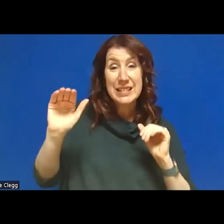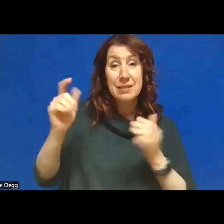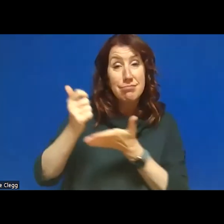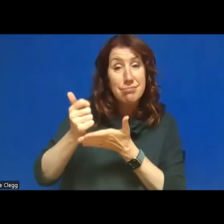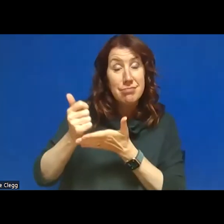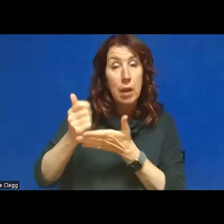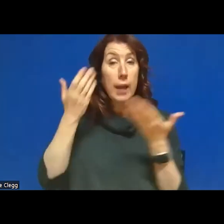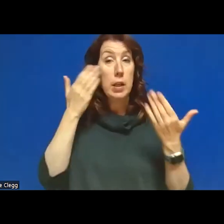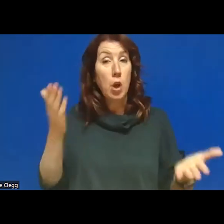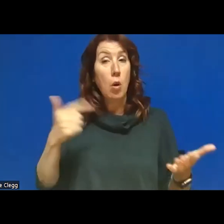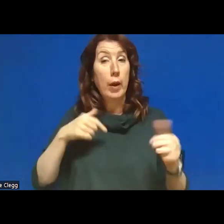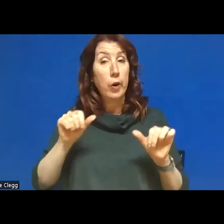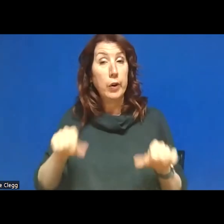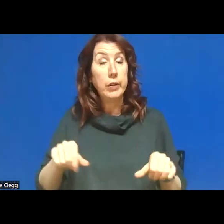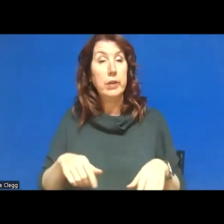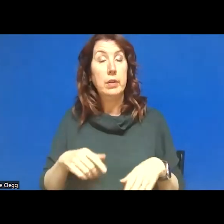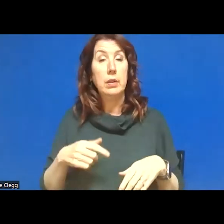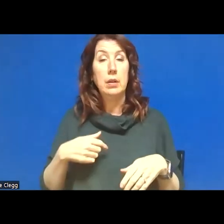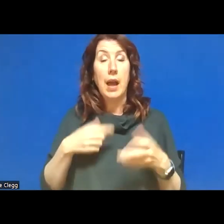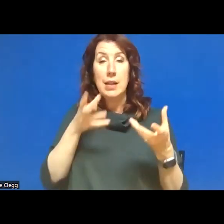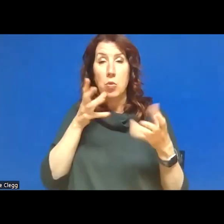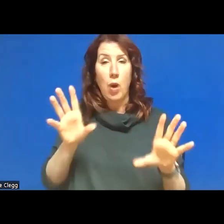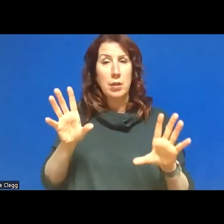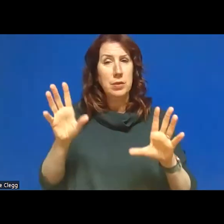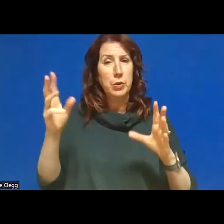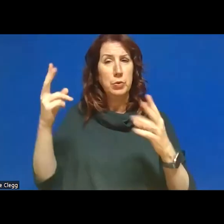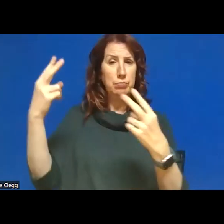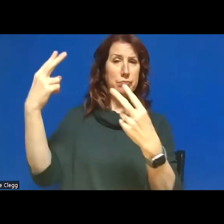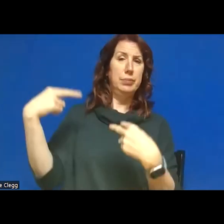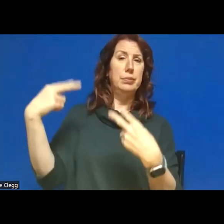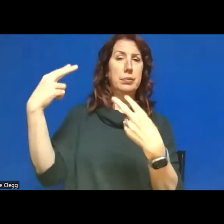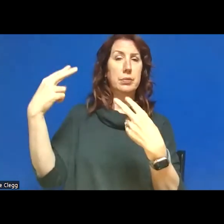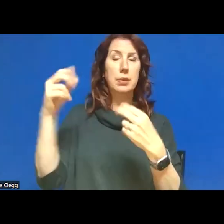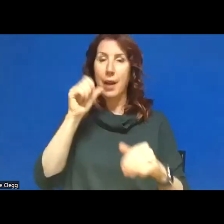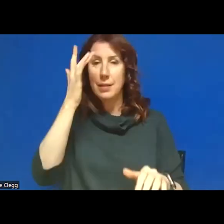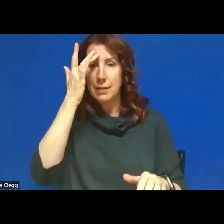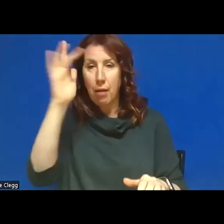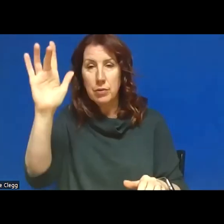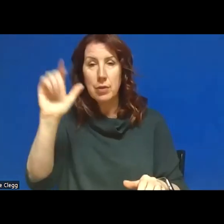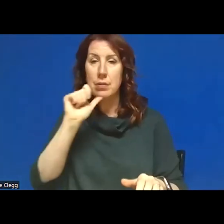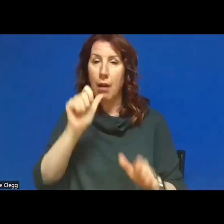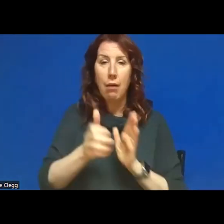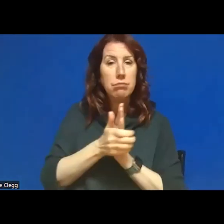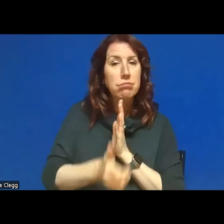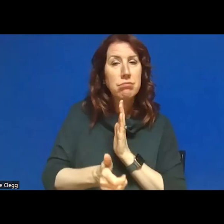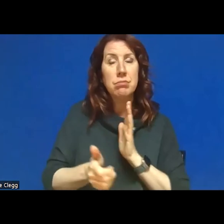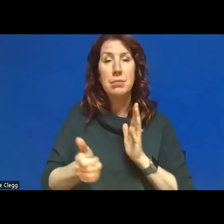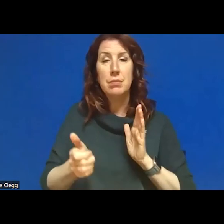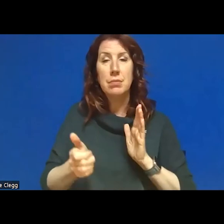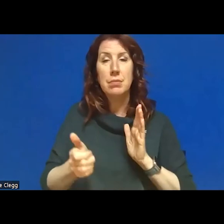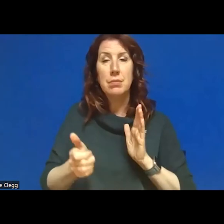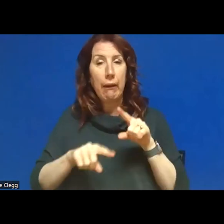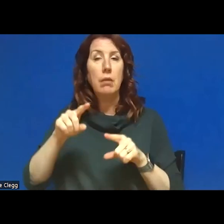I didn't want to be seen by them as less intelligent or less capable of being in their classroom.